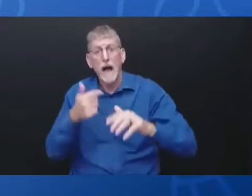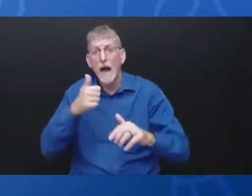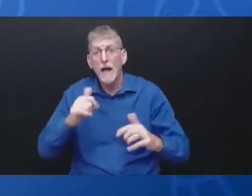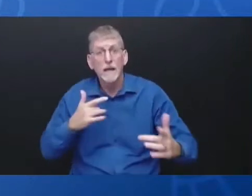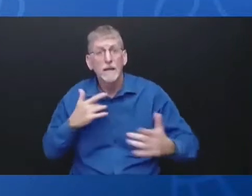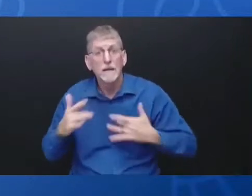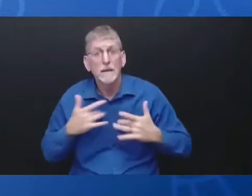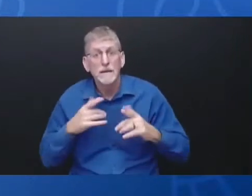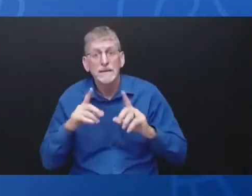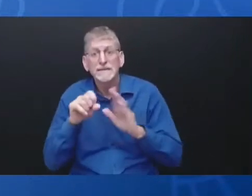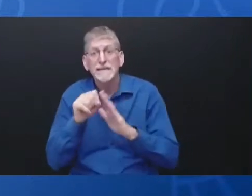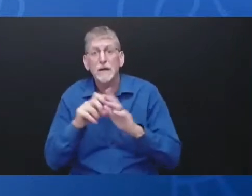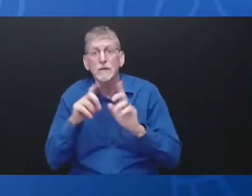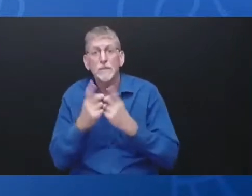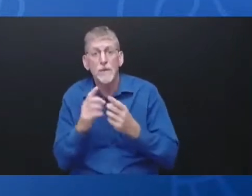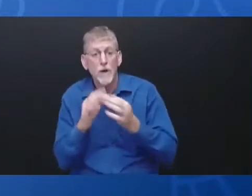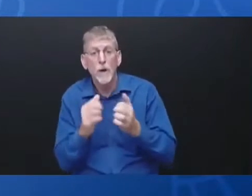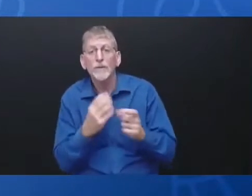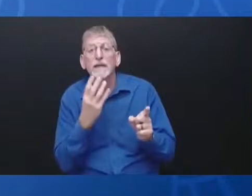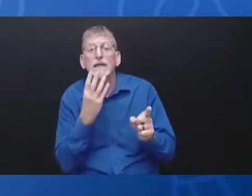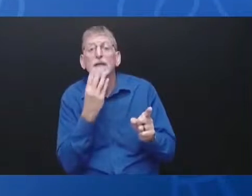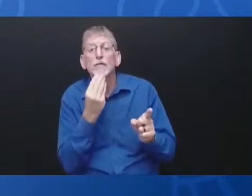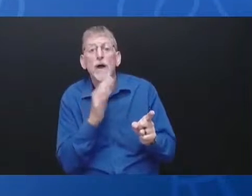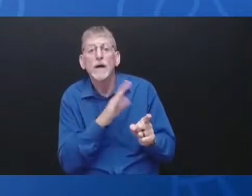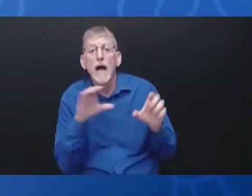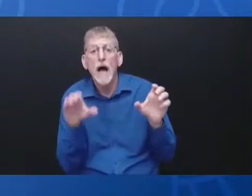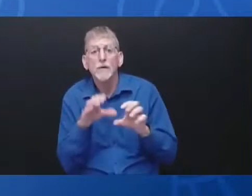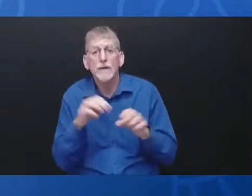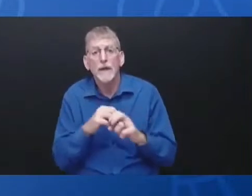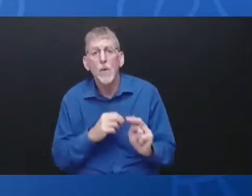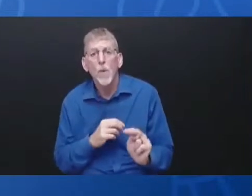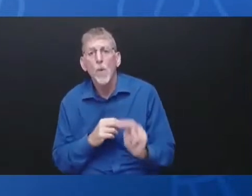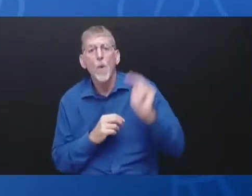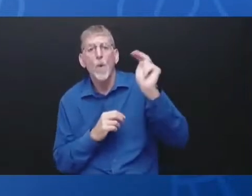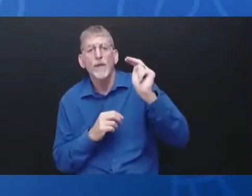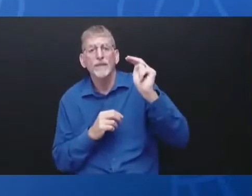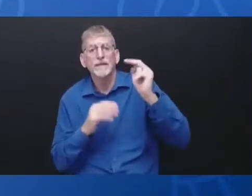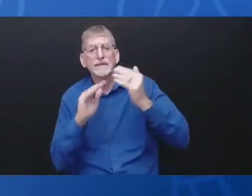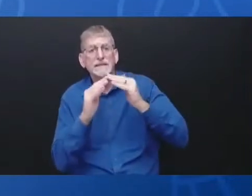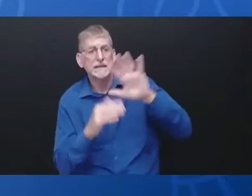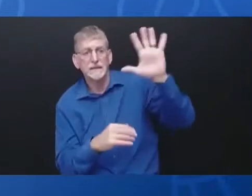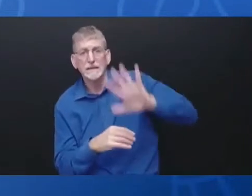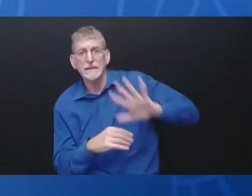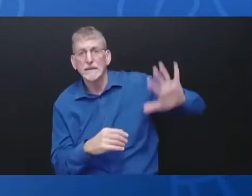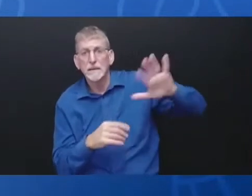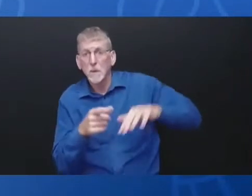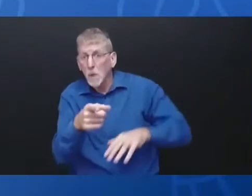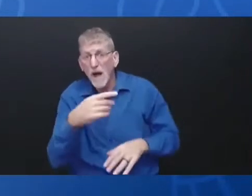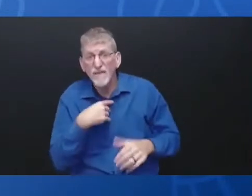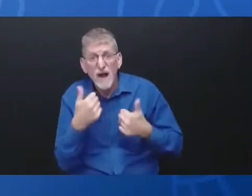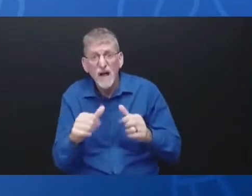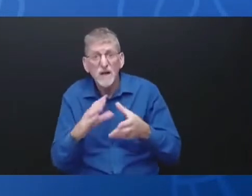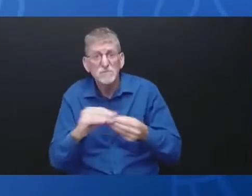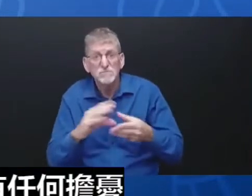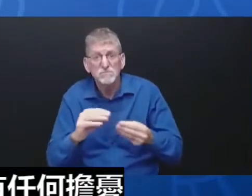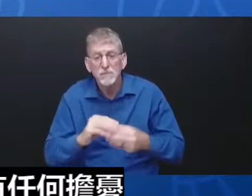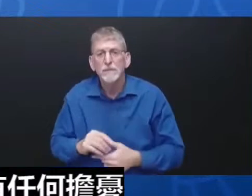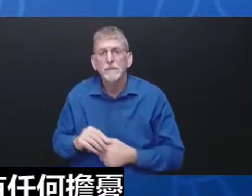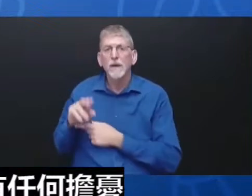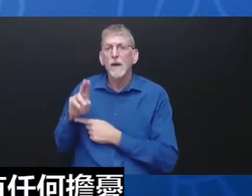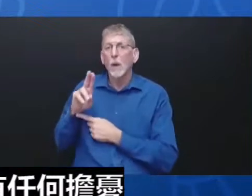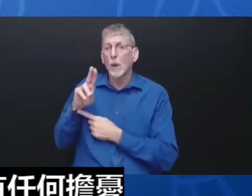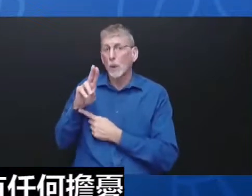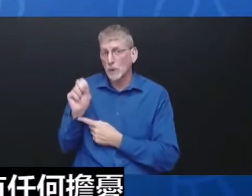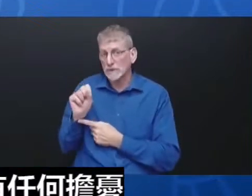in the north, in Jenin, in Tulkarm? Well, the United States' position, certainly the State Department, is that we stand steadfastly